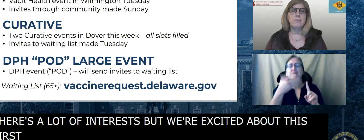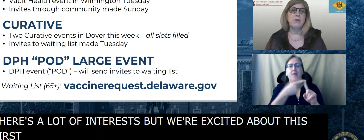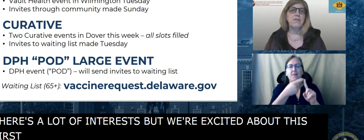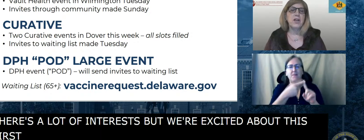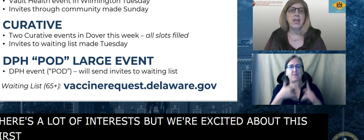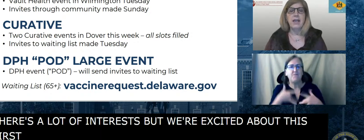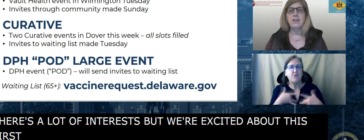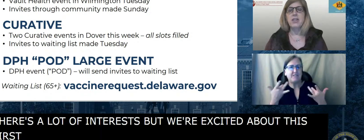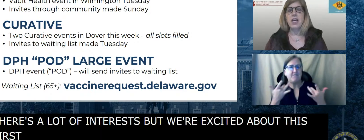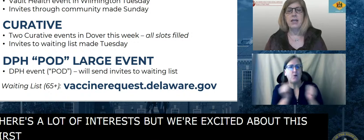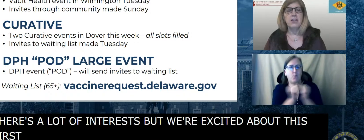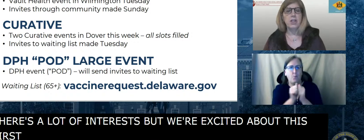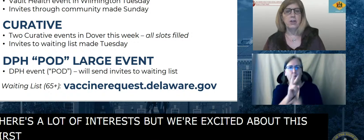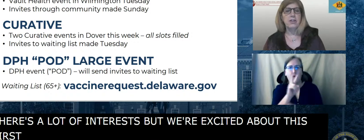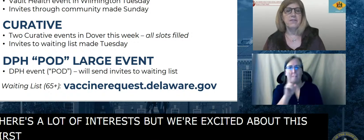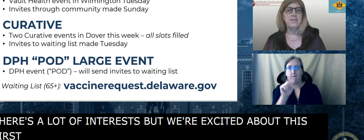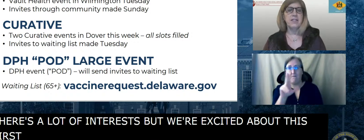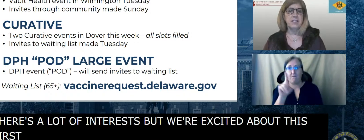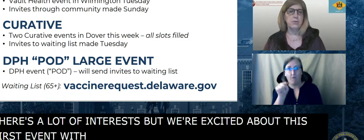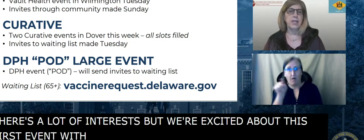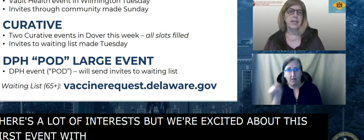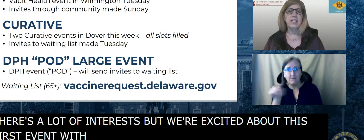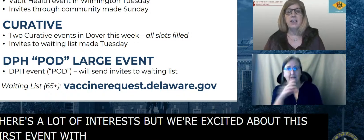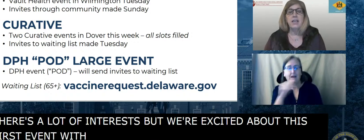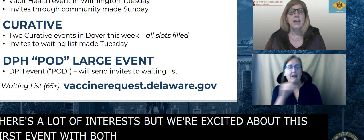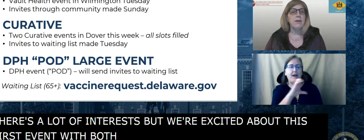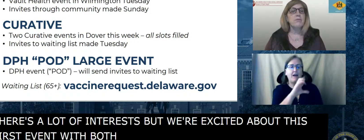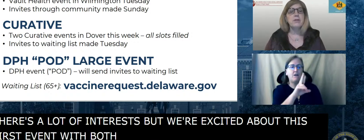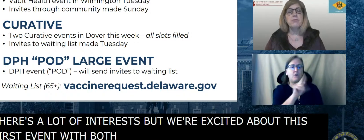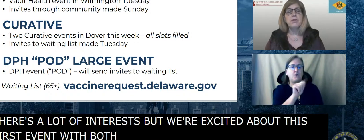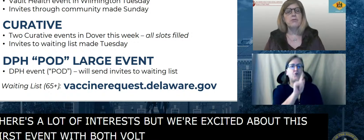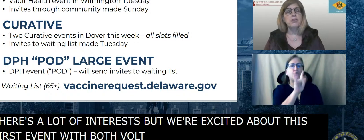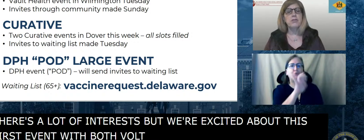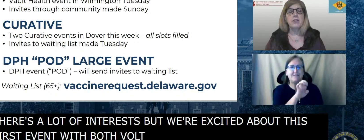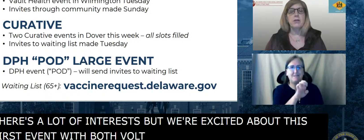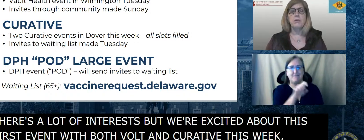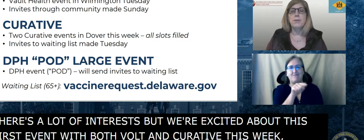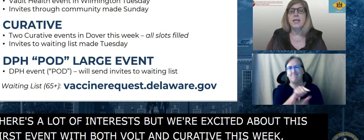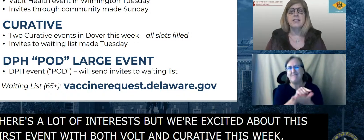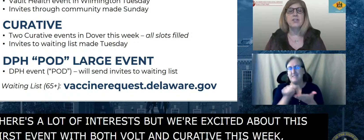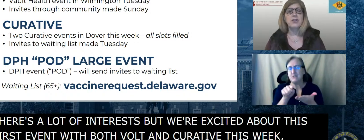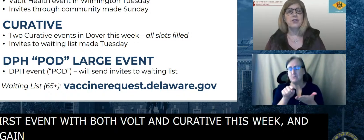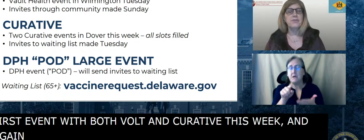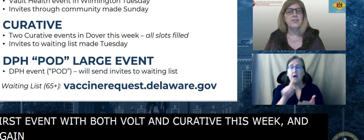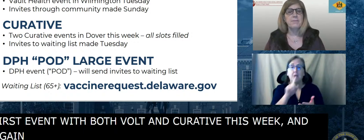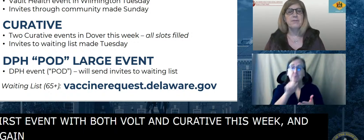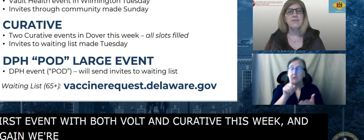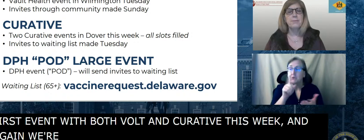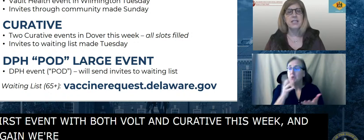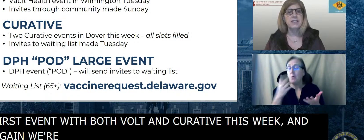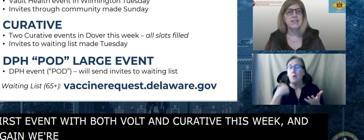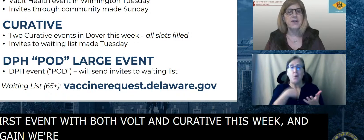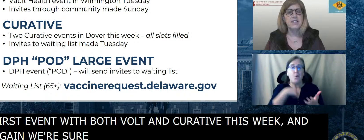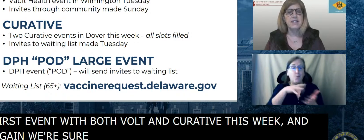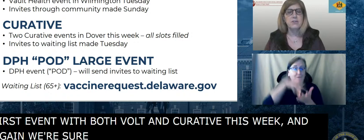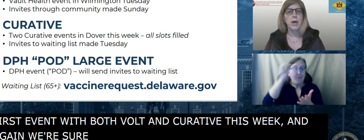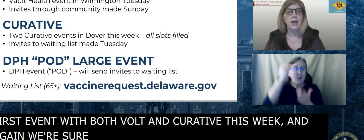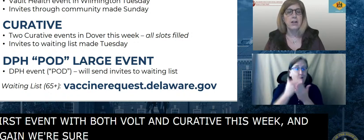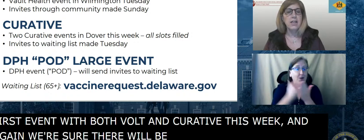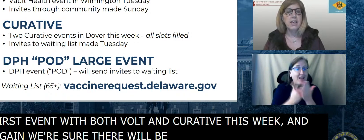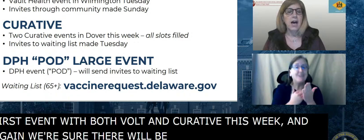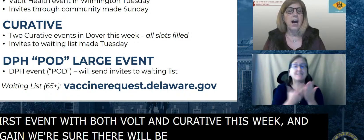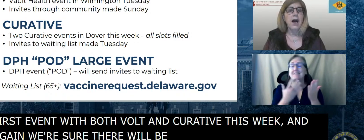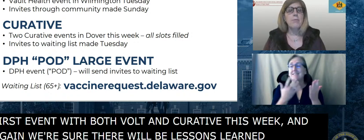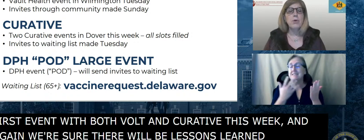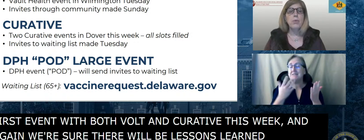events with both Vault and Curative this week. And again, we're sure that there will be lessons learned from these events as